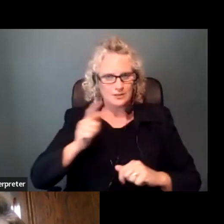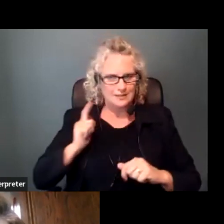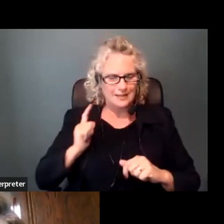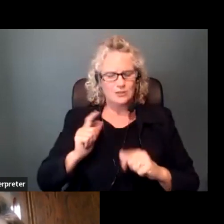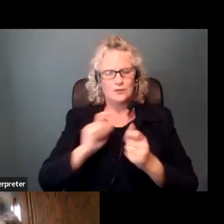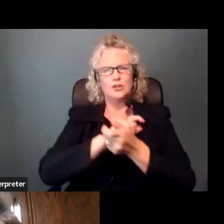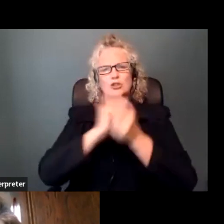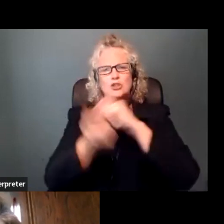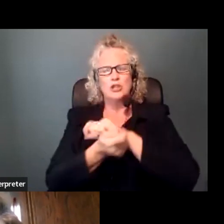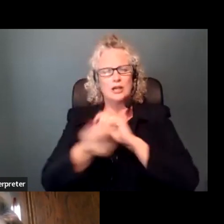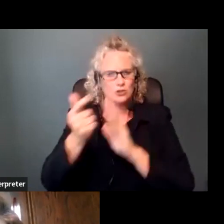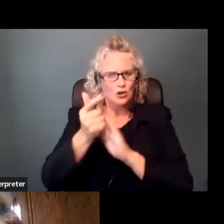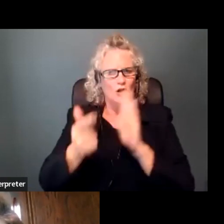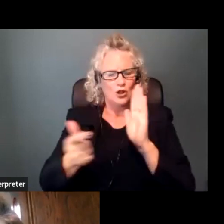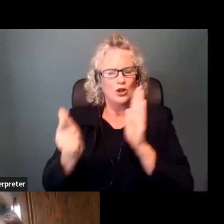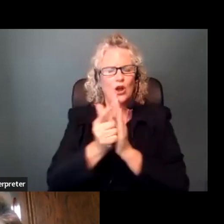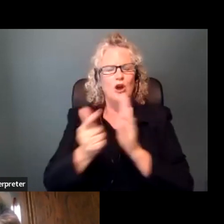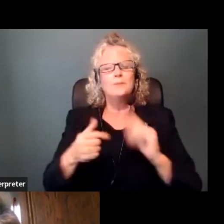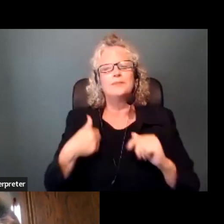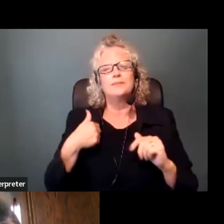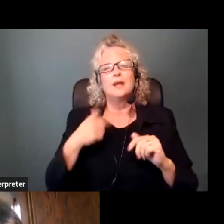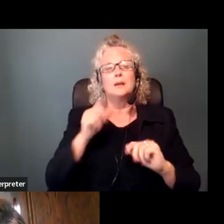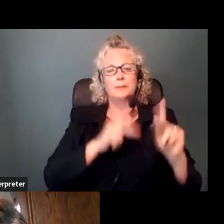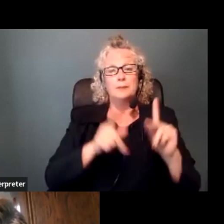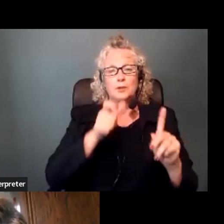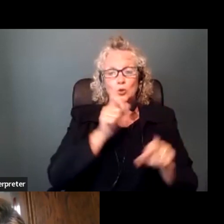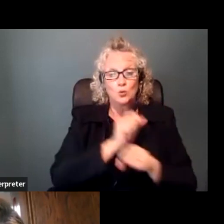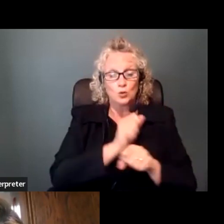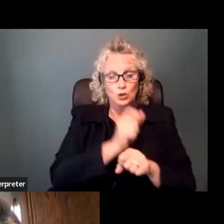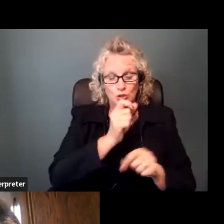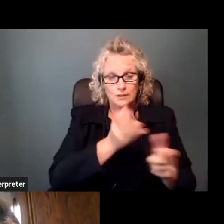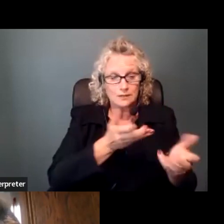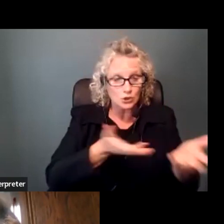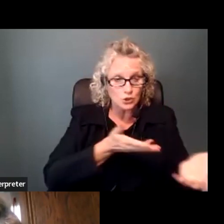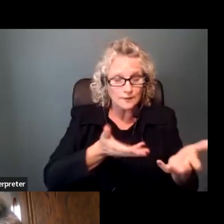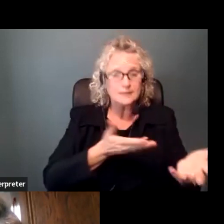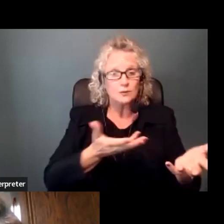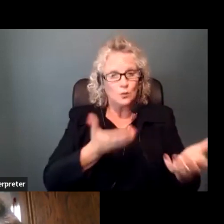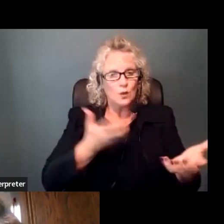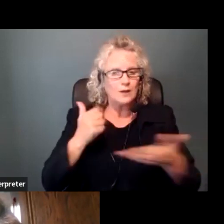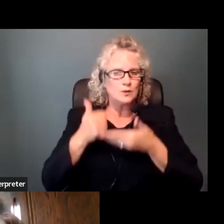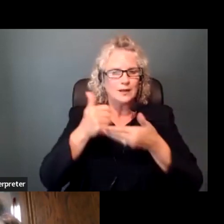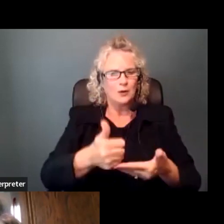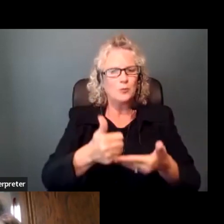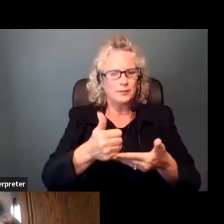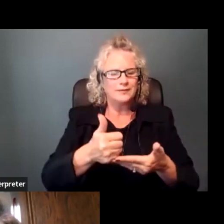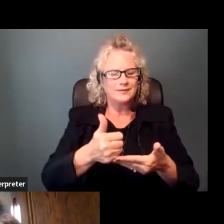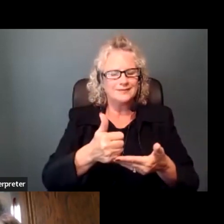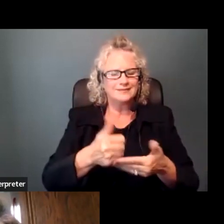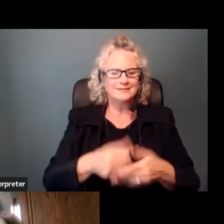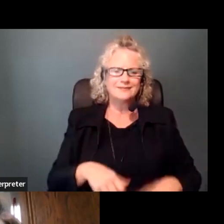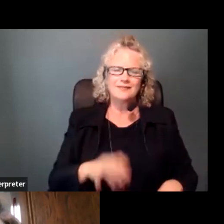folks that are doing that direct service and working with people to help stabilize. But that's so beautiful to hear how much